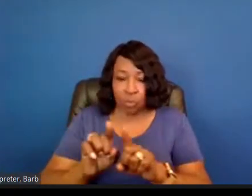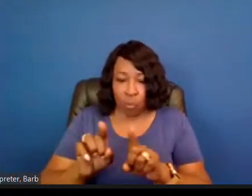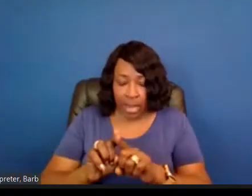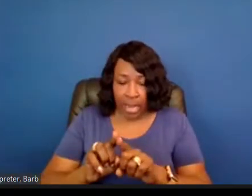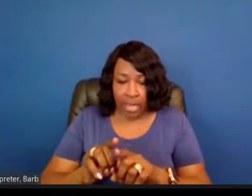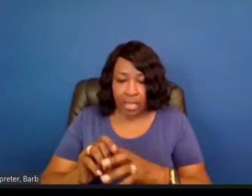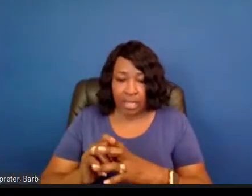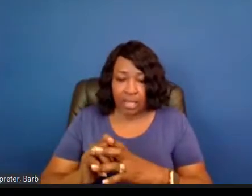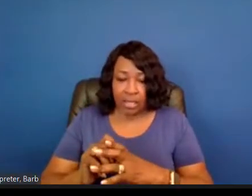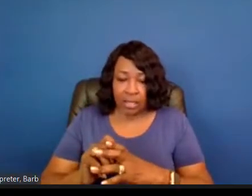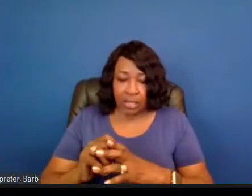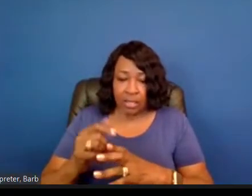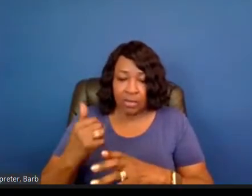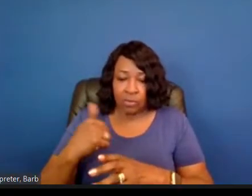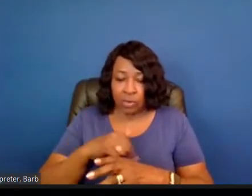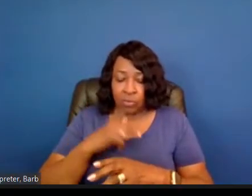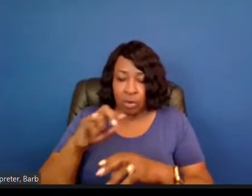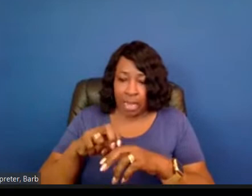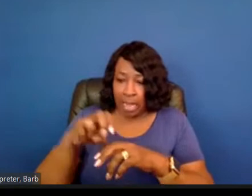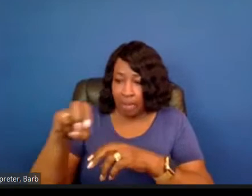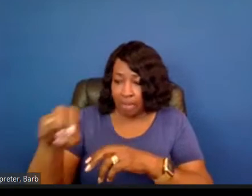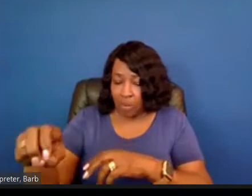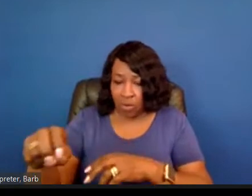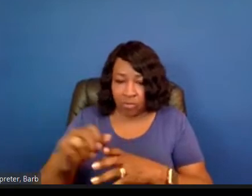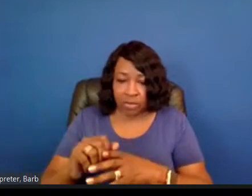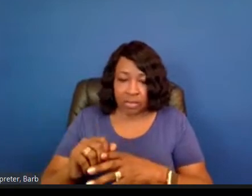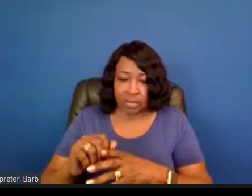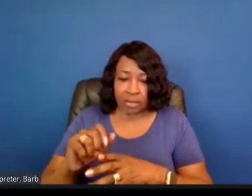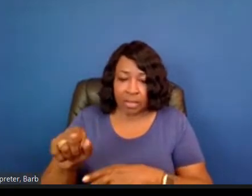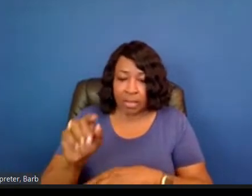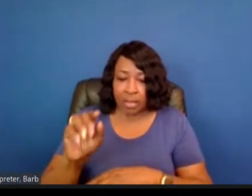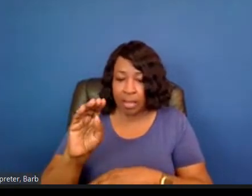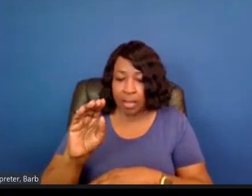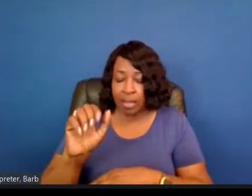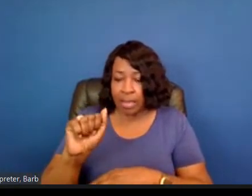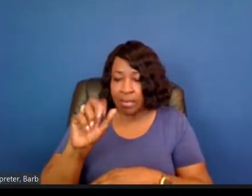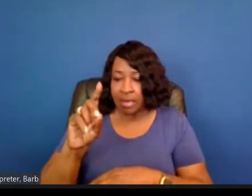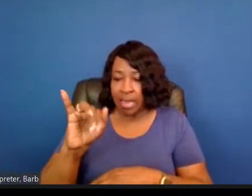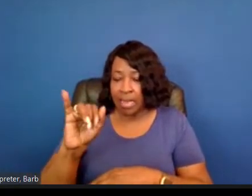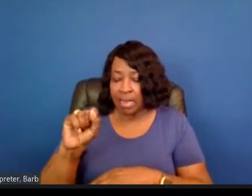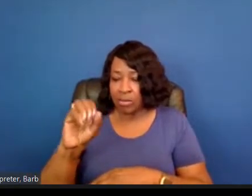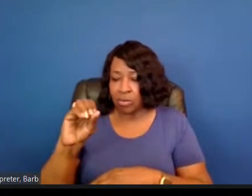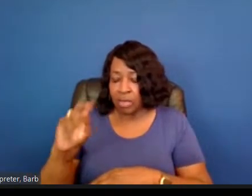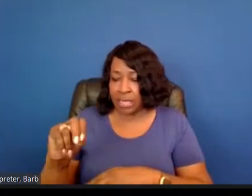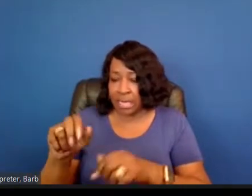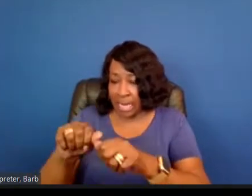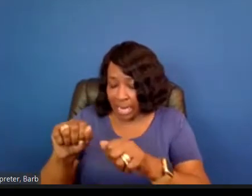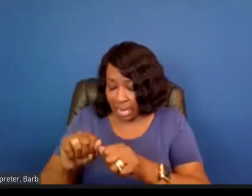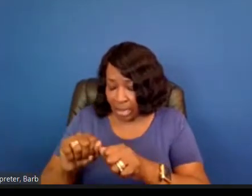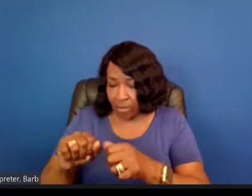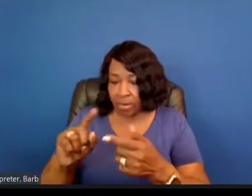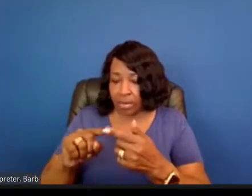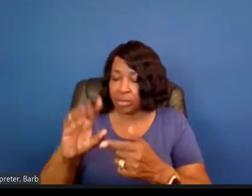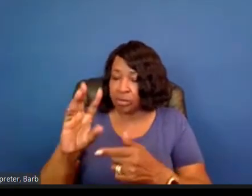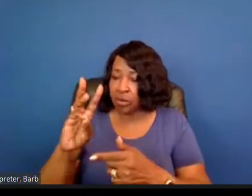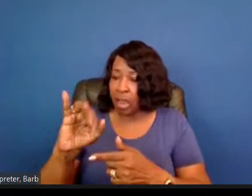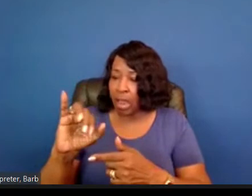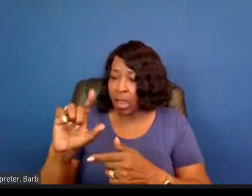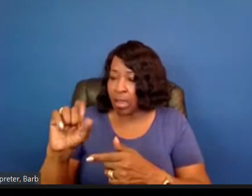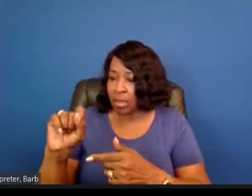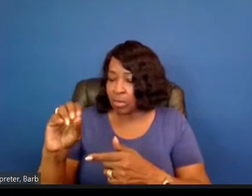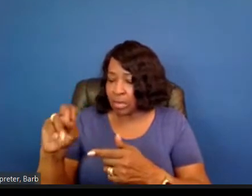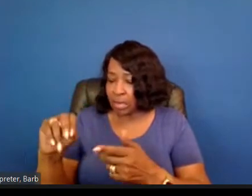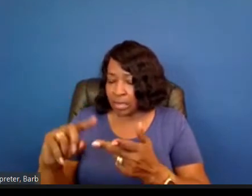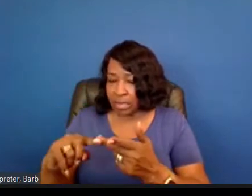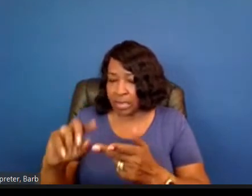going to hop over the Addison area and the Sheridan area and the Wilson area, and we're going to begin talking right